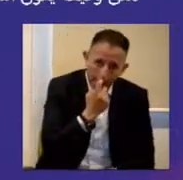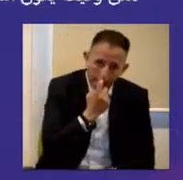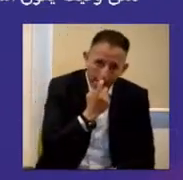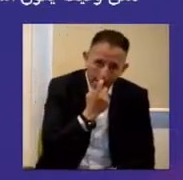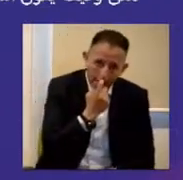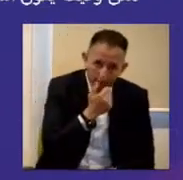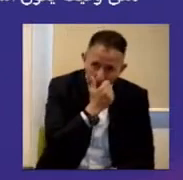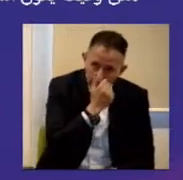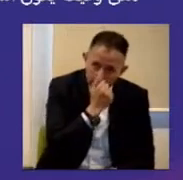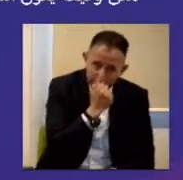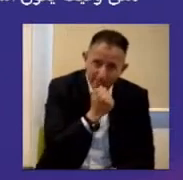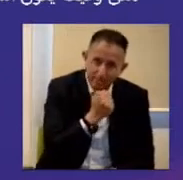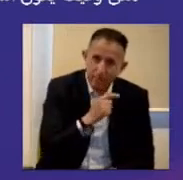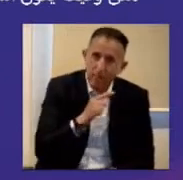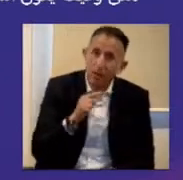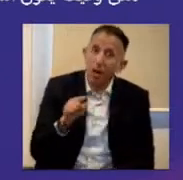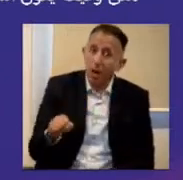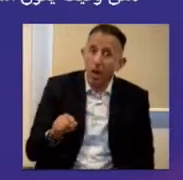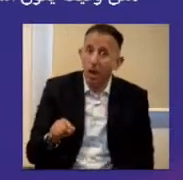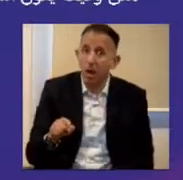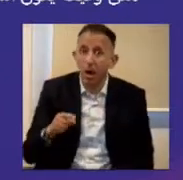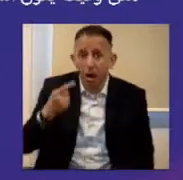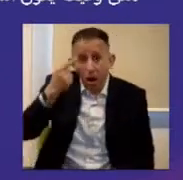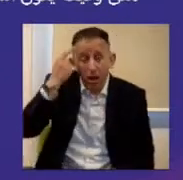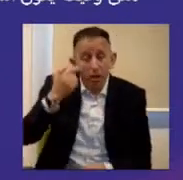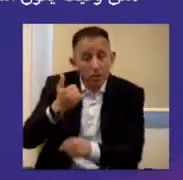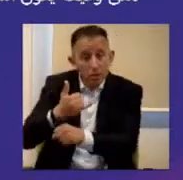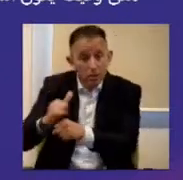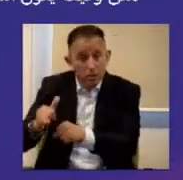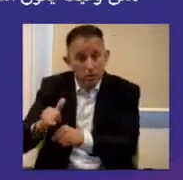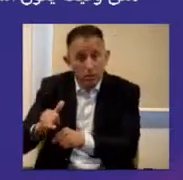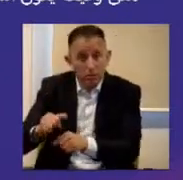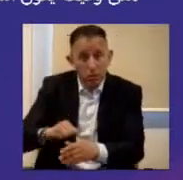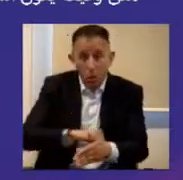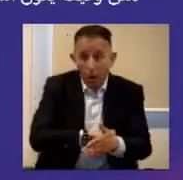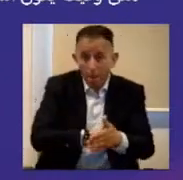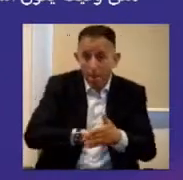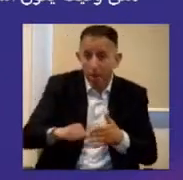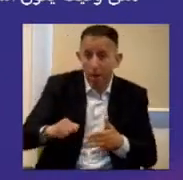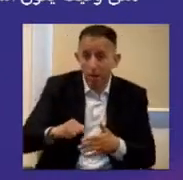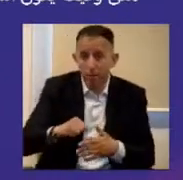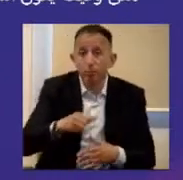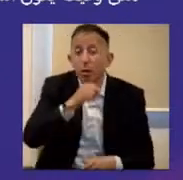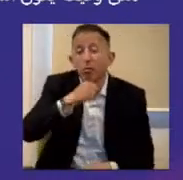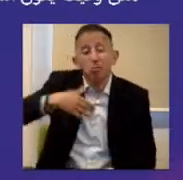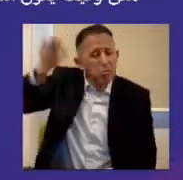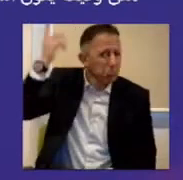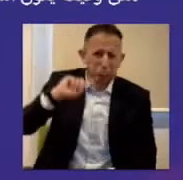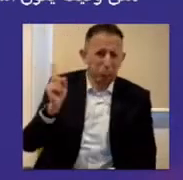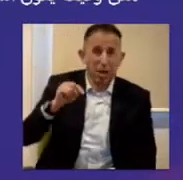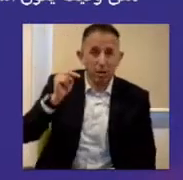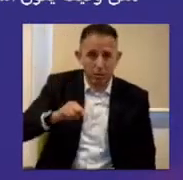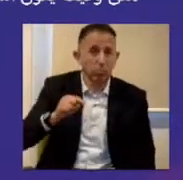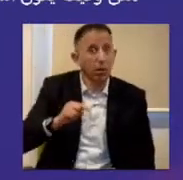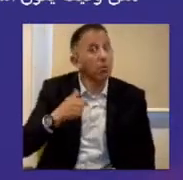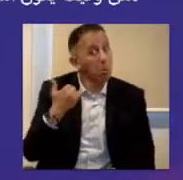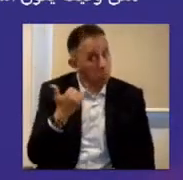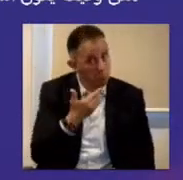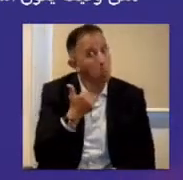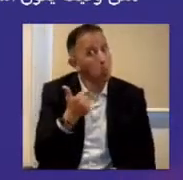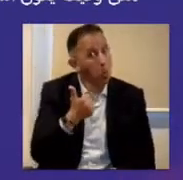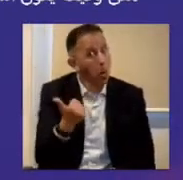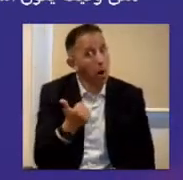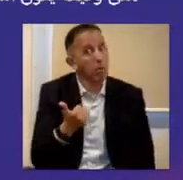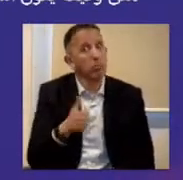on grammar, logics, and so on. They are good at dialogue, oral interactions. The last one, GPT-O, is very good at